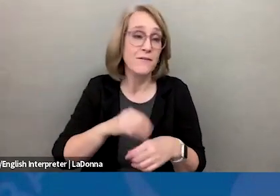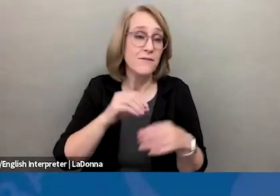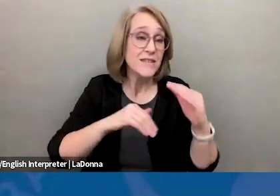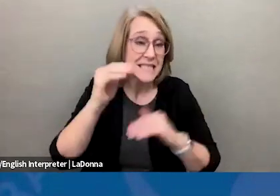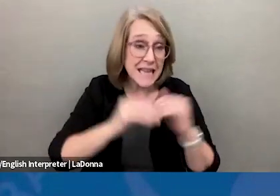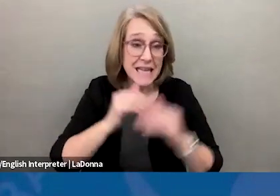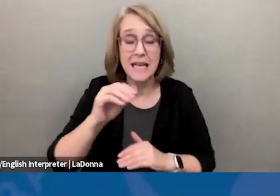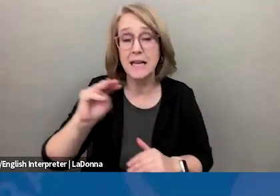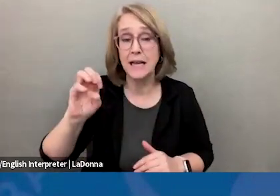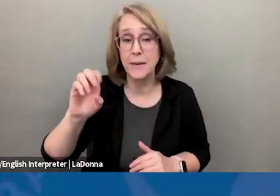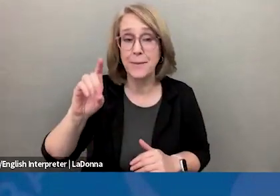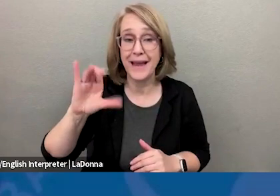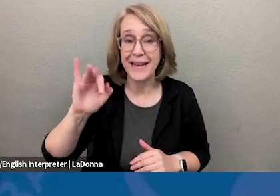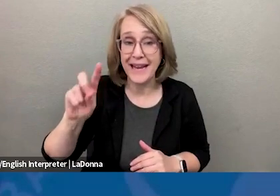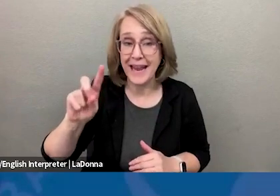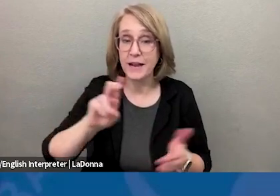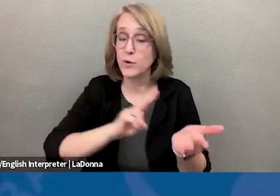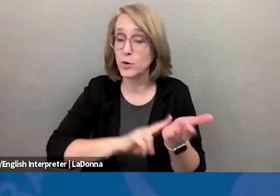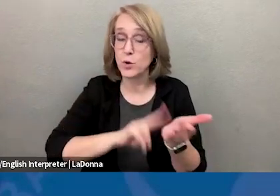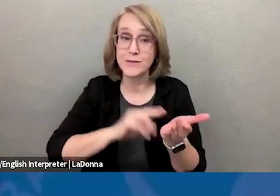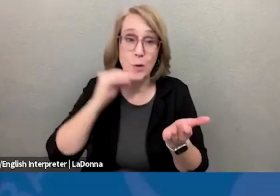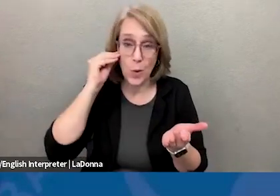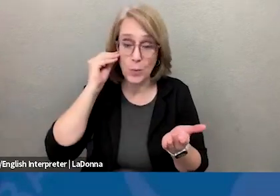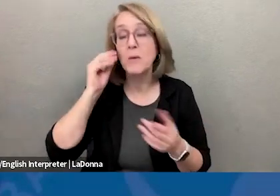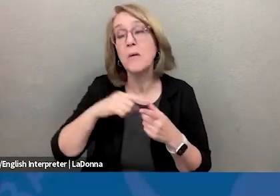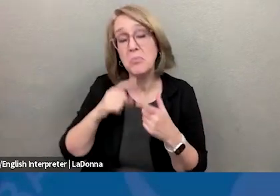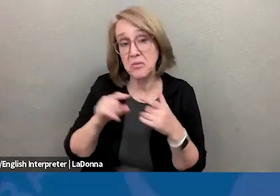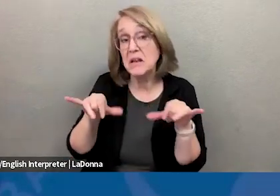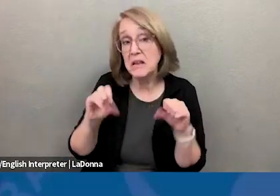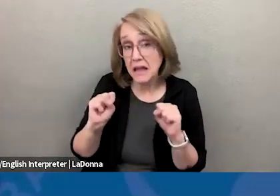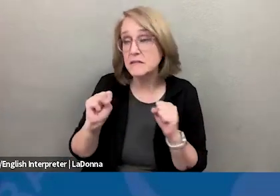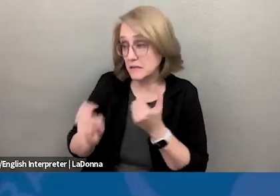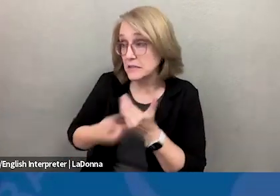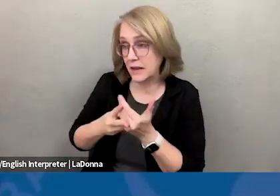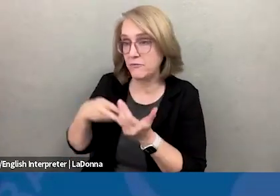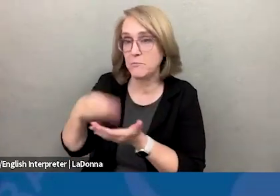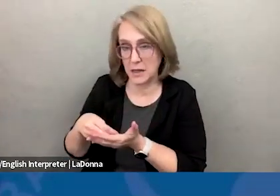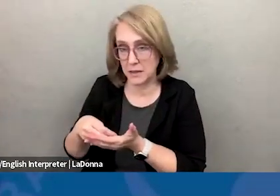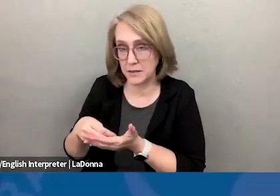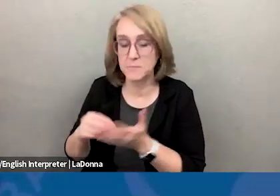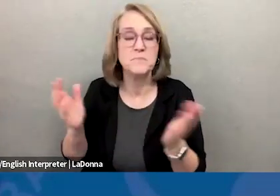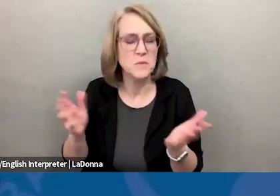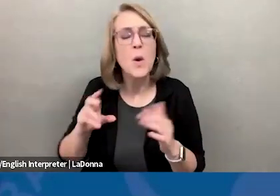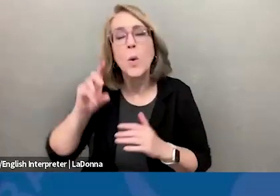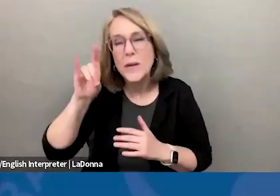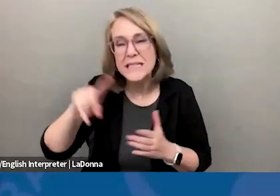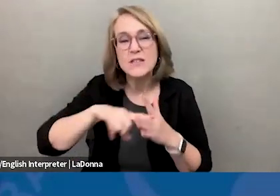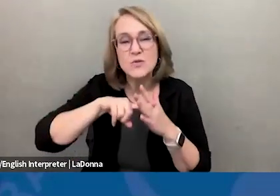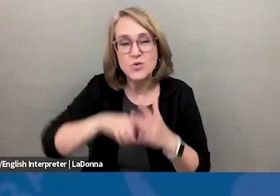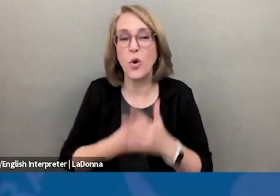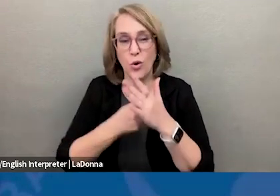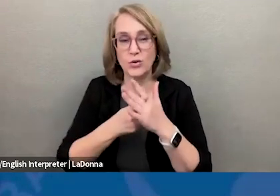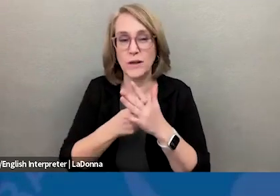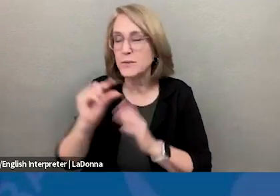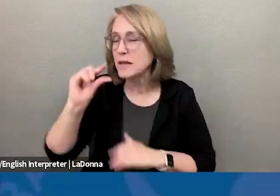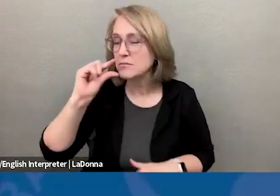a Medicaid nursing home bed, for example, that yes, the system would be saved money. But we did lay the groundwork with that. It was, again, a very